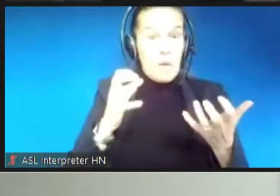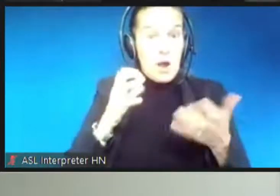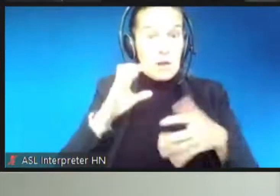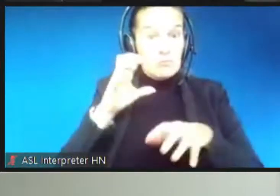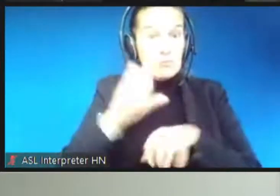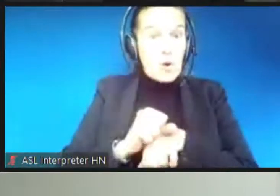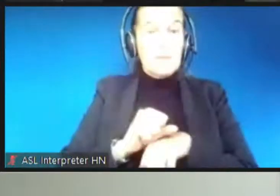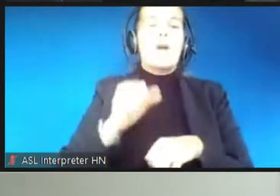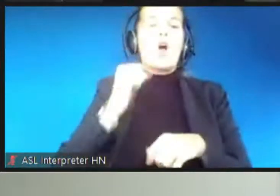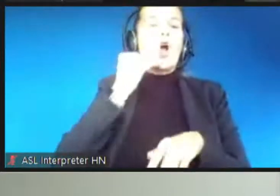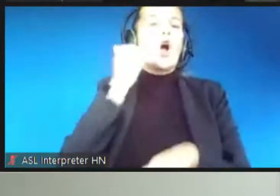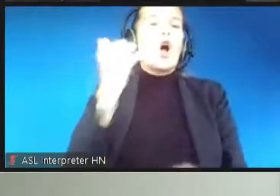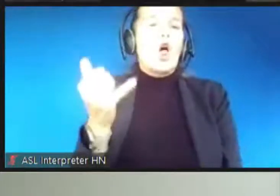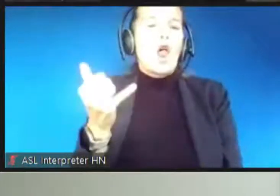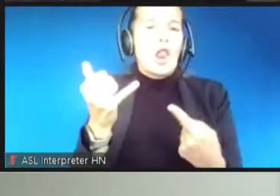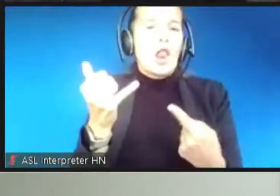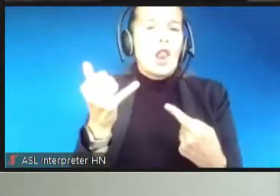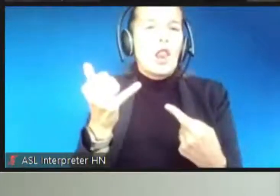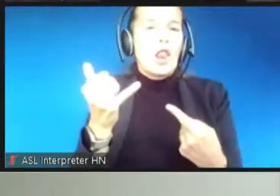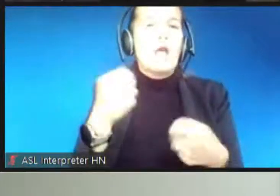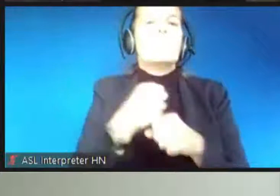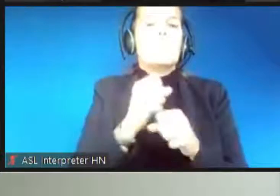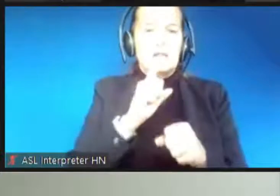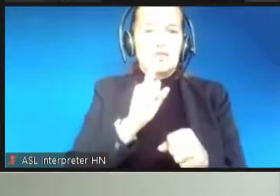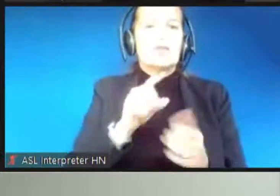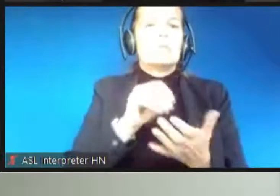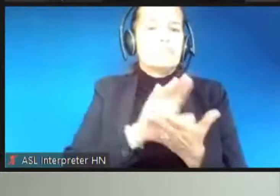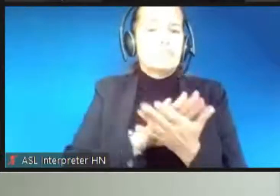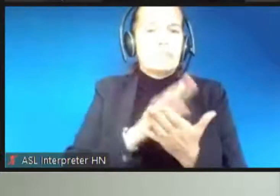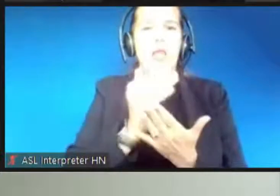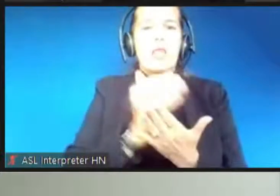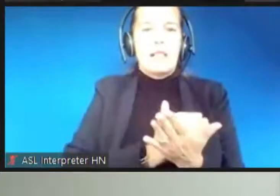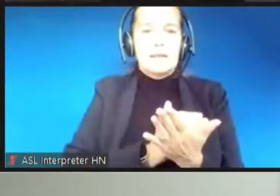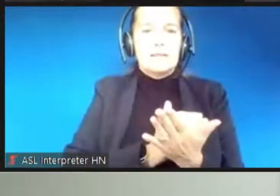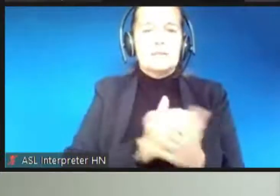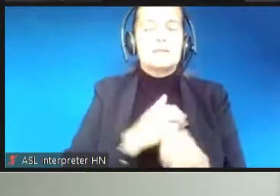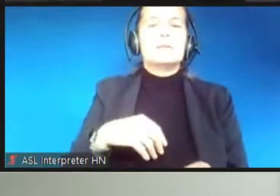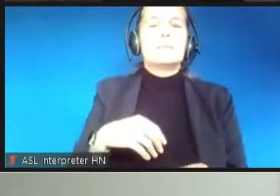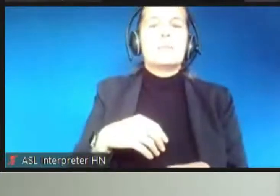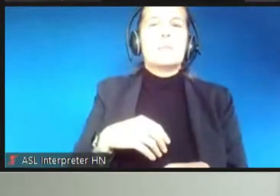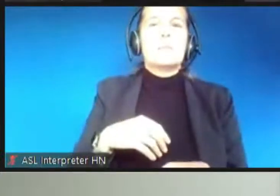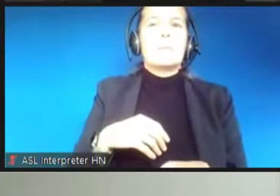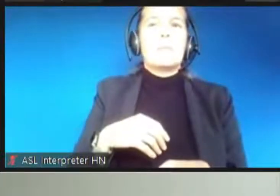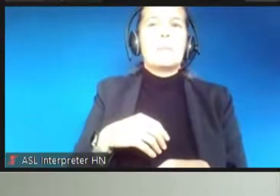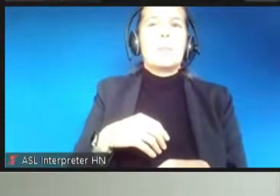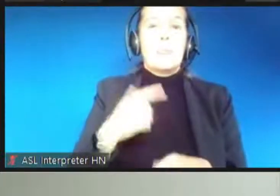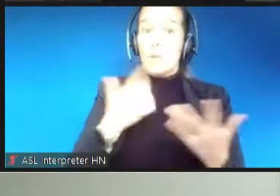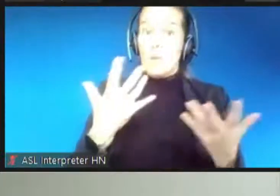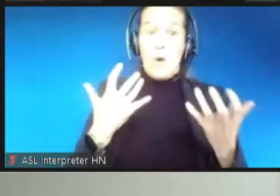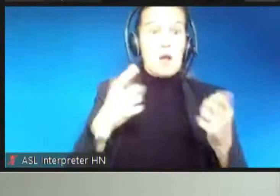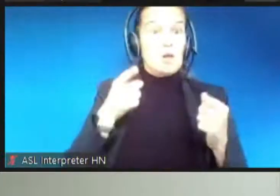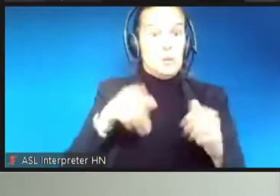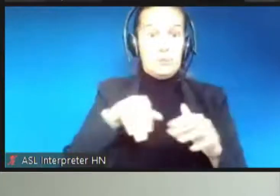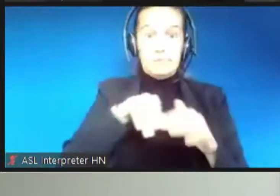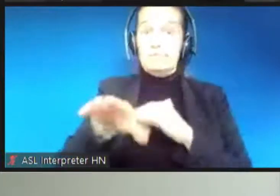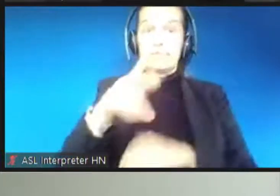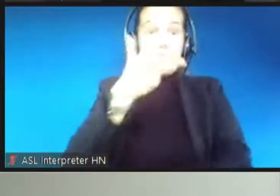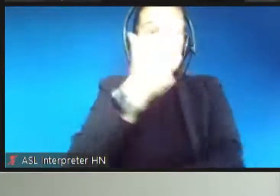be sure you're on those lists, and we want to get you in to give a vaccine.